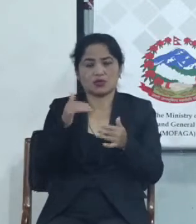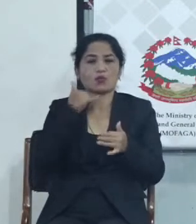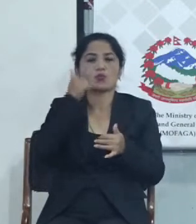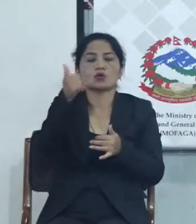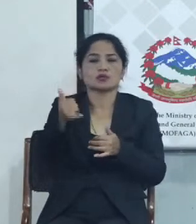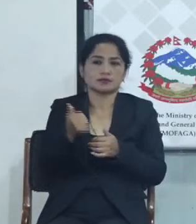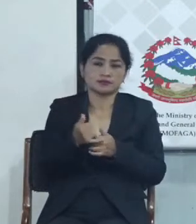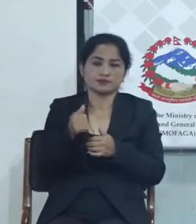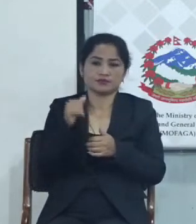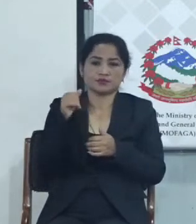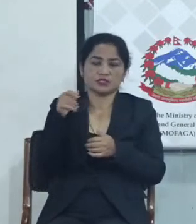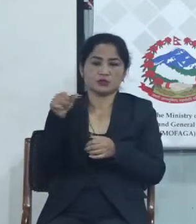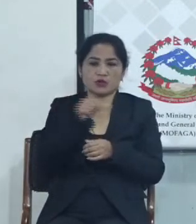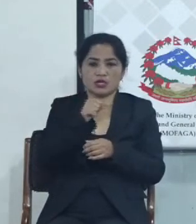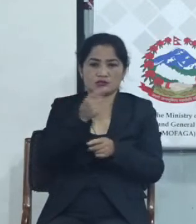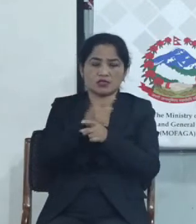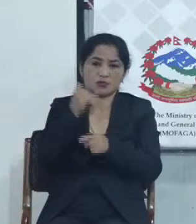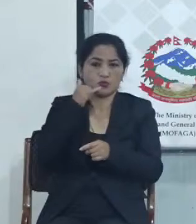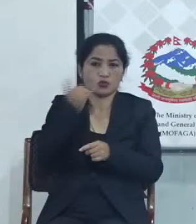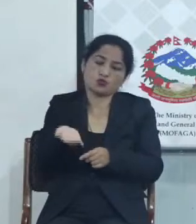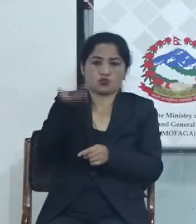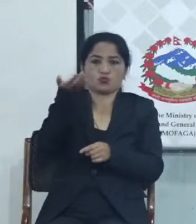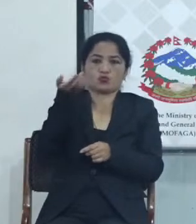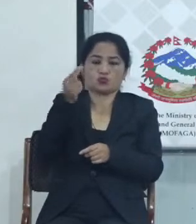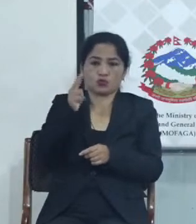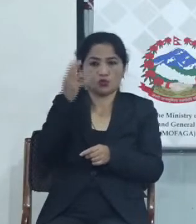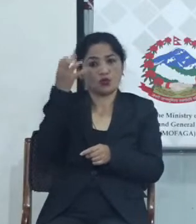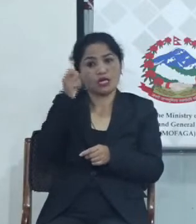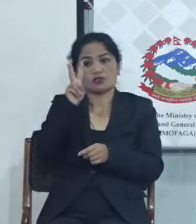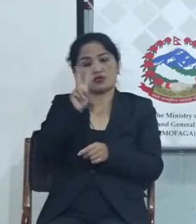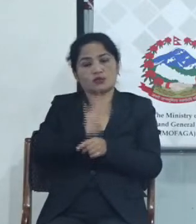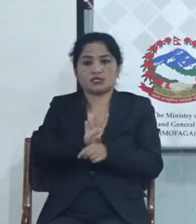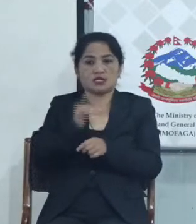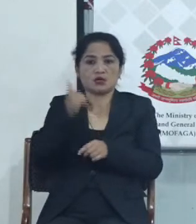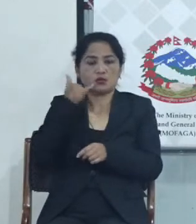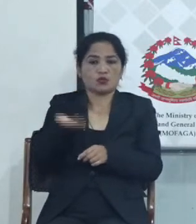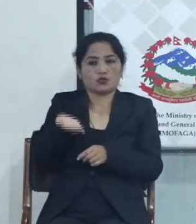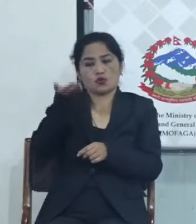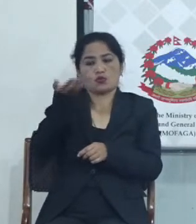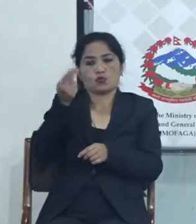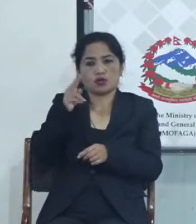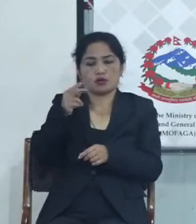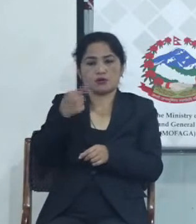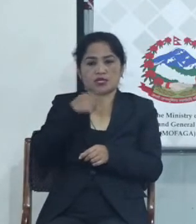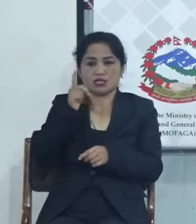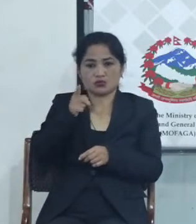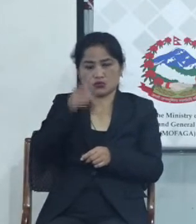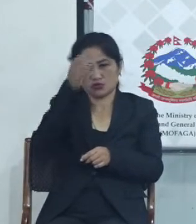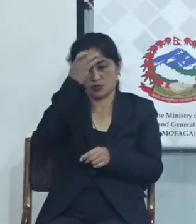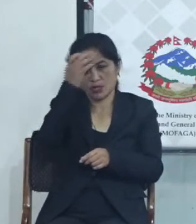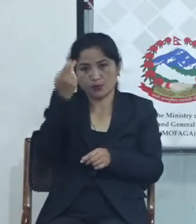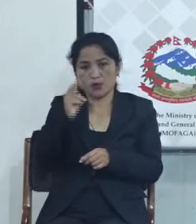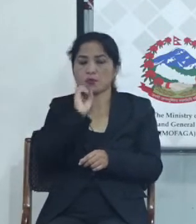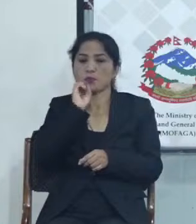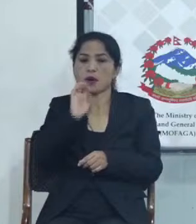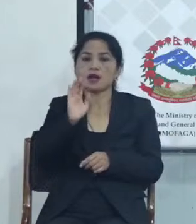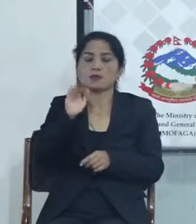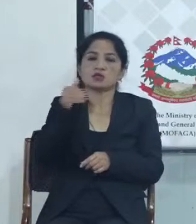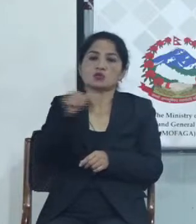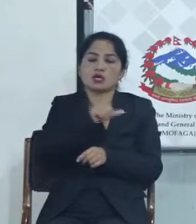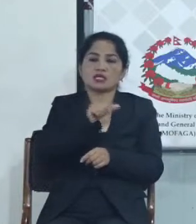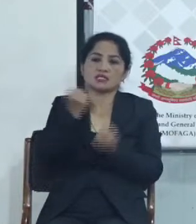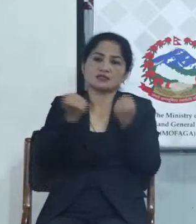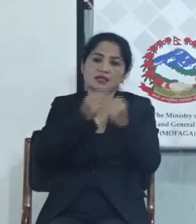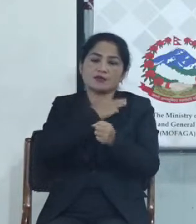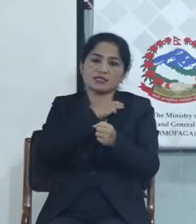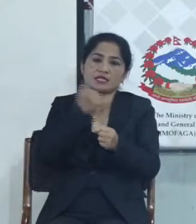received that, and I reported the situation. Then he called the driver. Then the driver has to be communicated. He